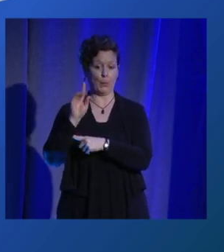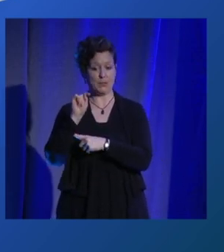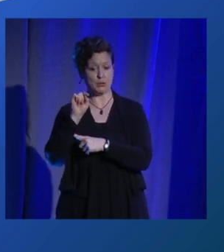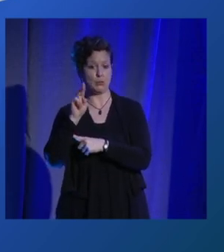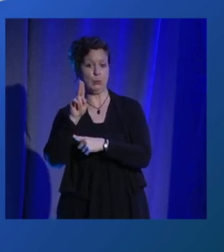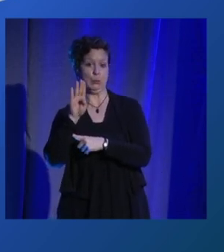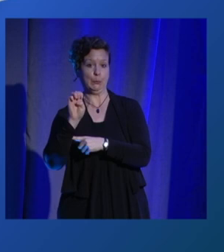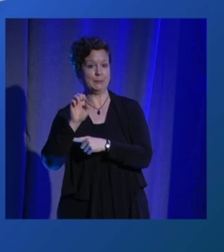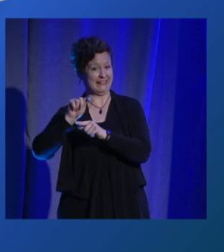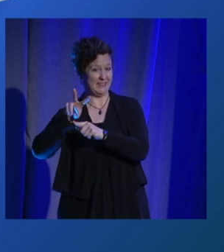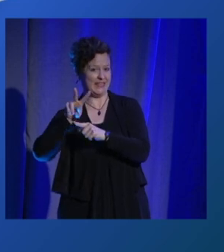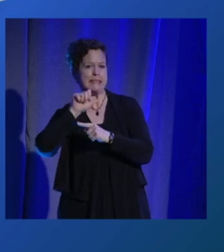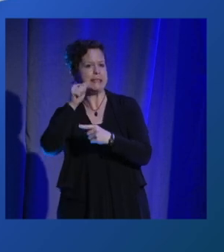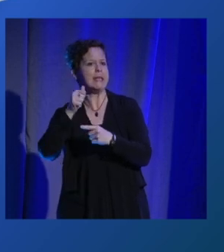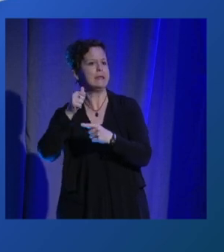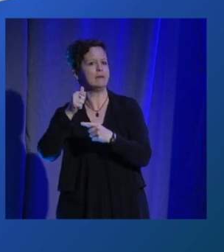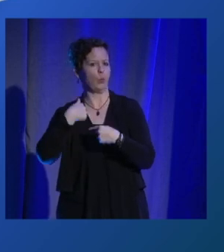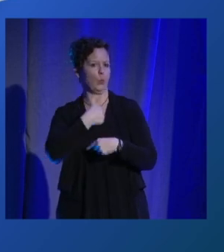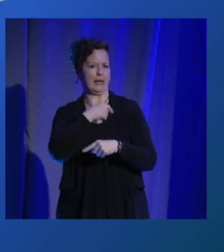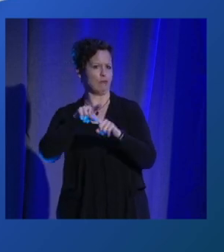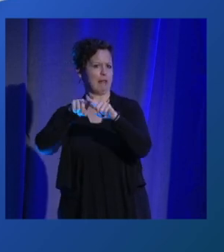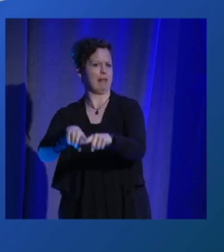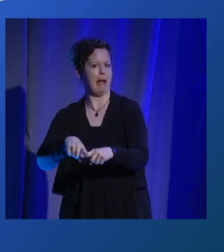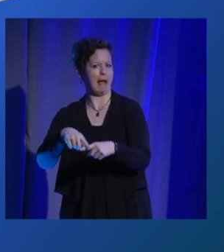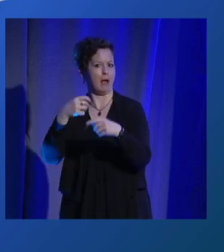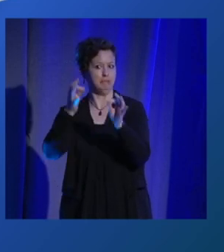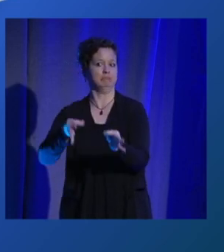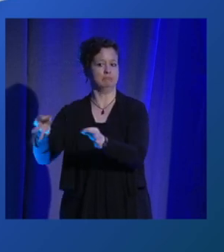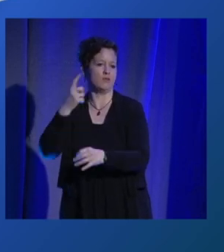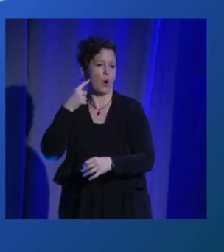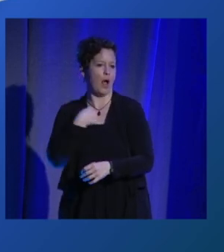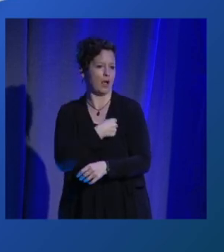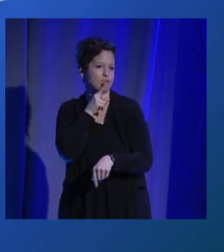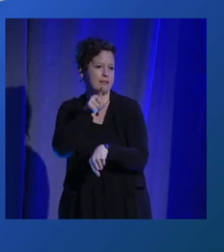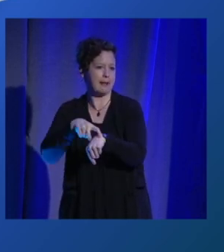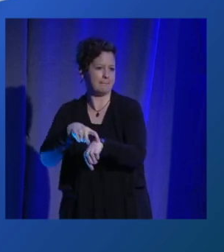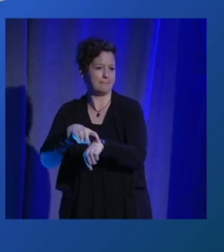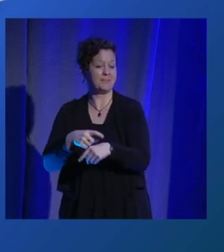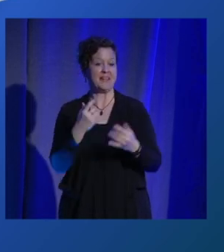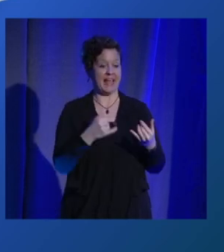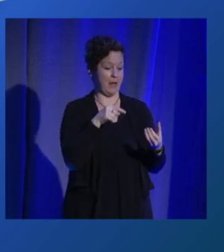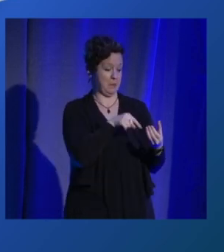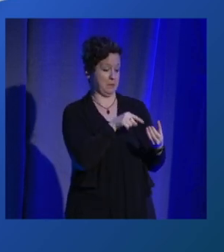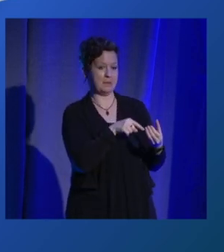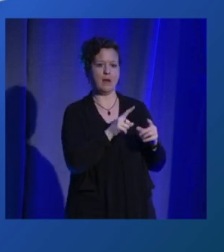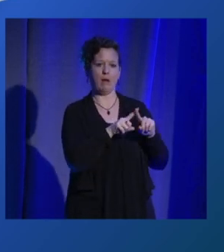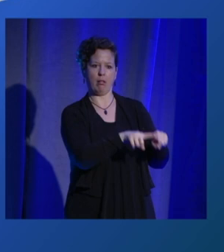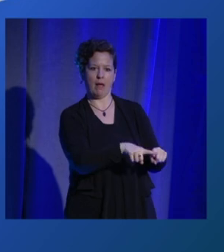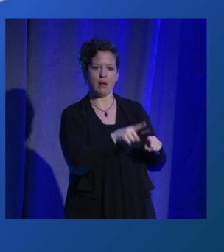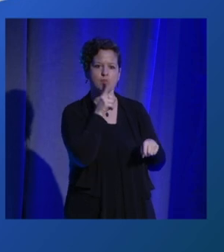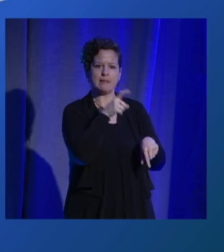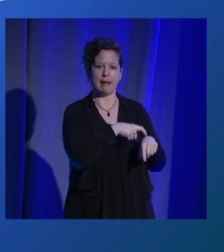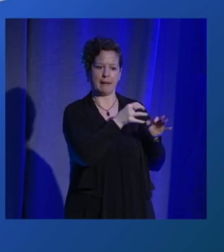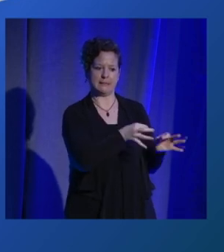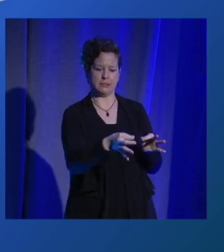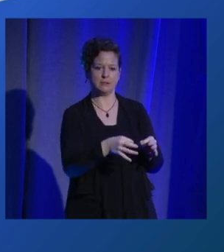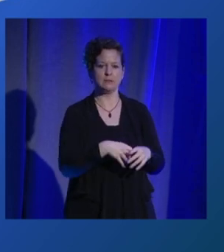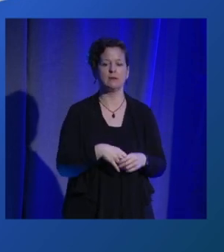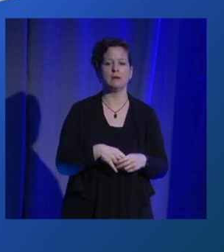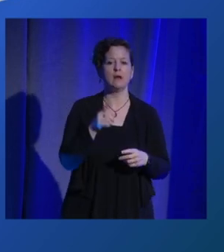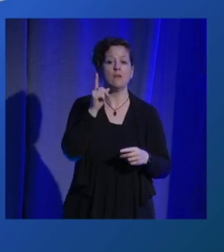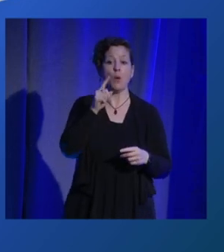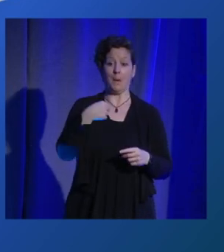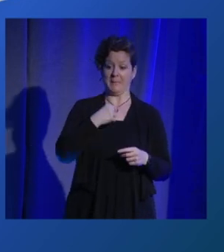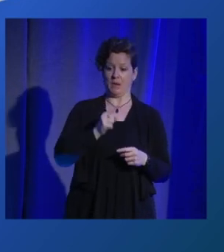we're relying on the boob our version of the boob Tu to make realtime decisions it's not just decisions for myself when I hook up to the